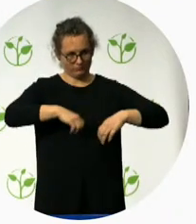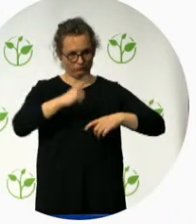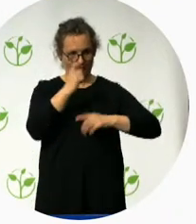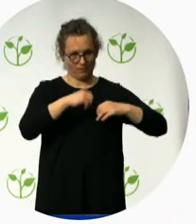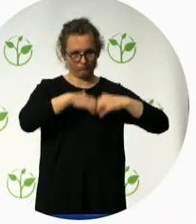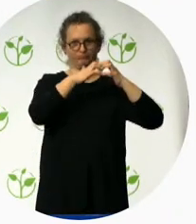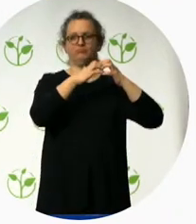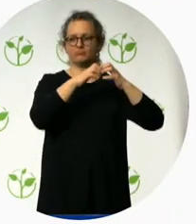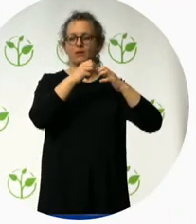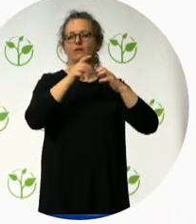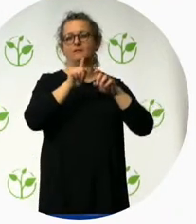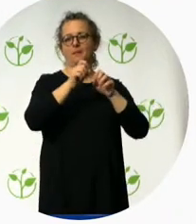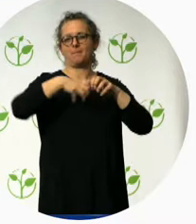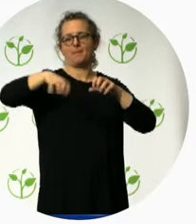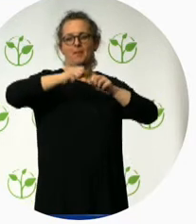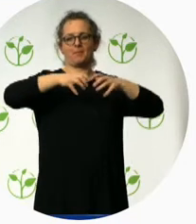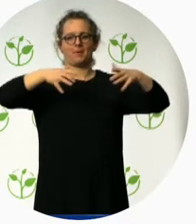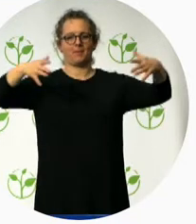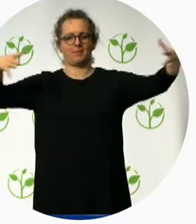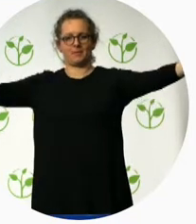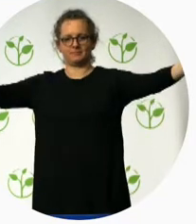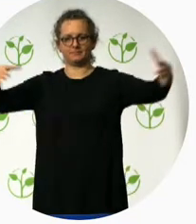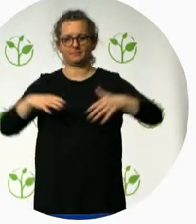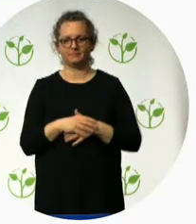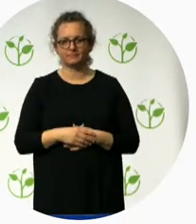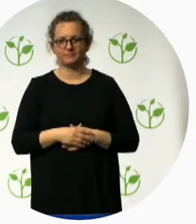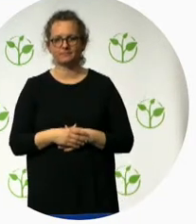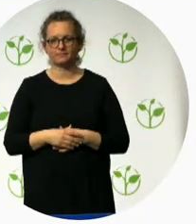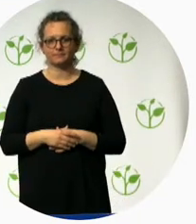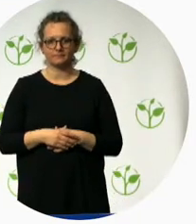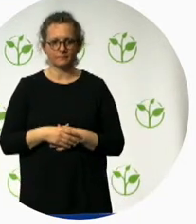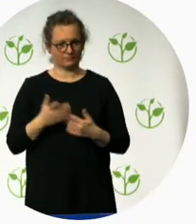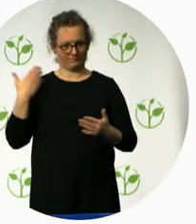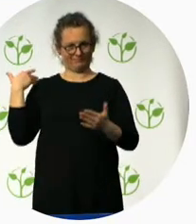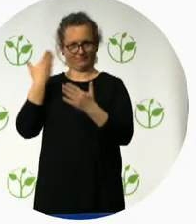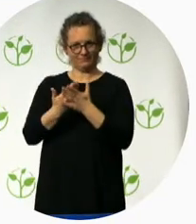182 youth with disability. Another is